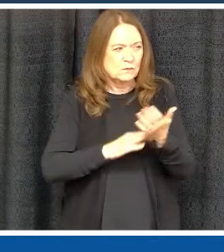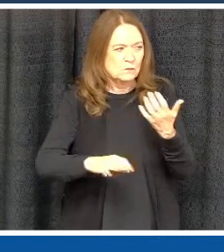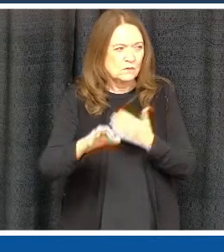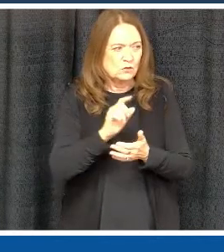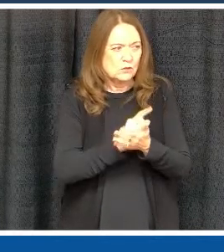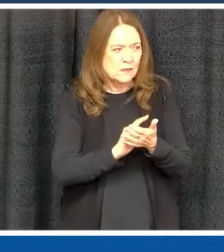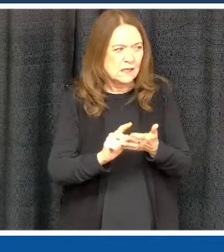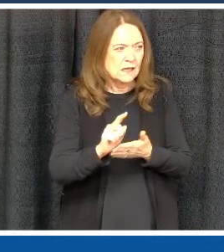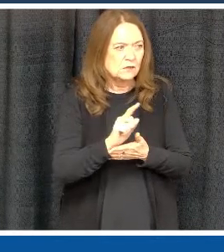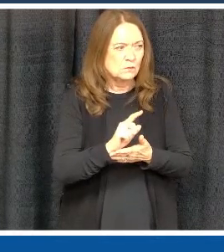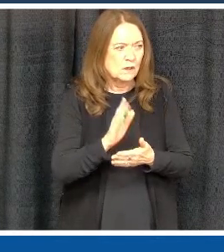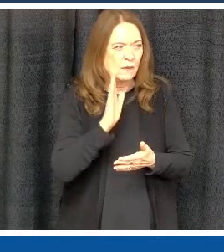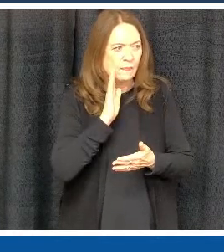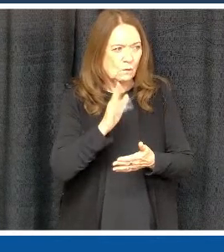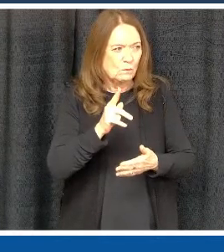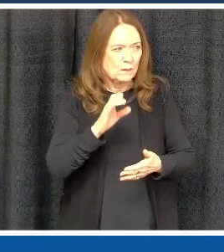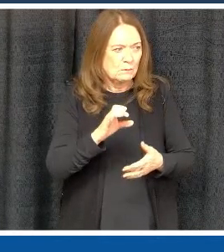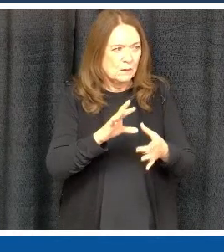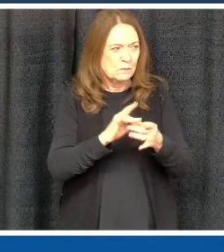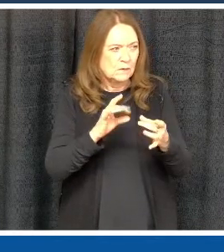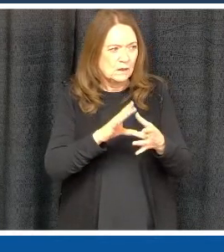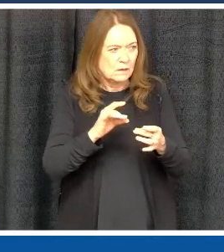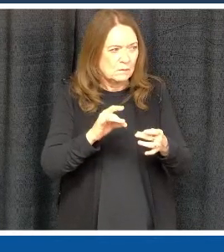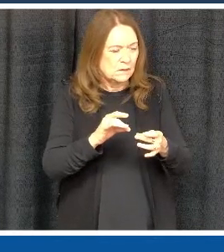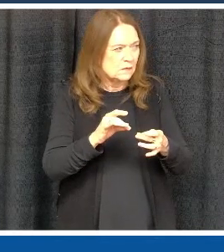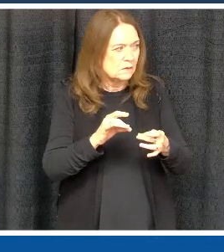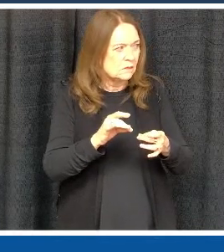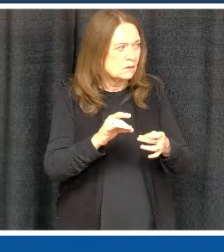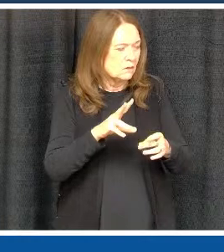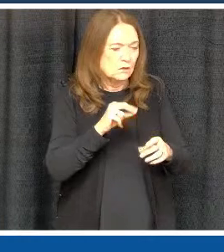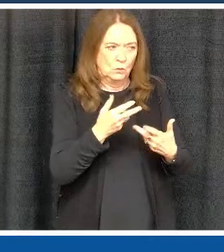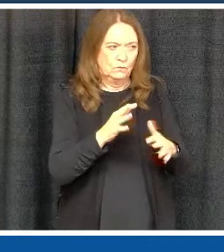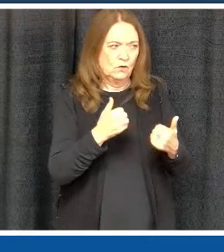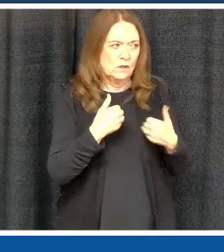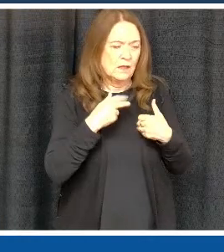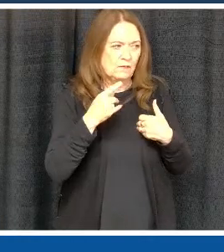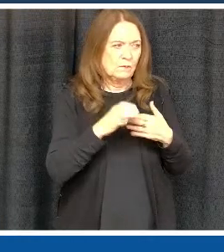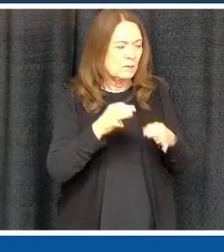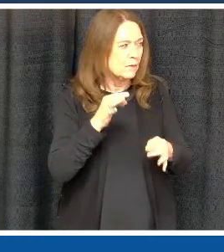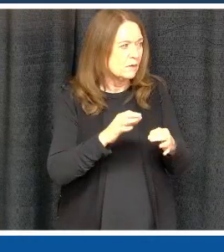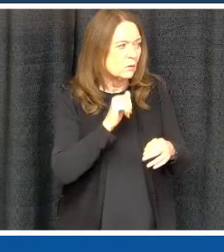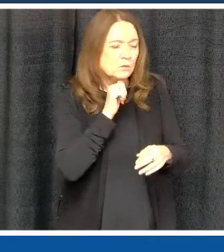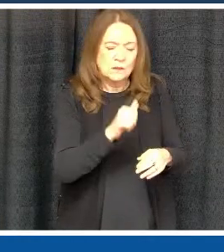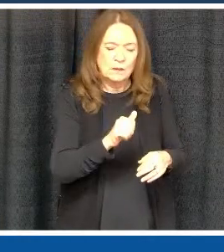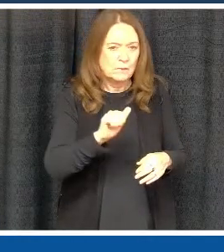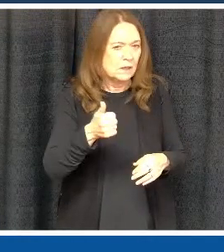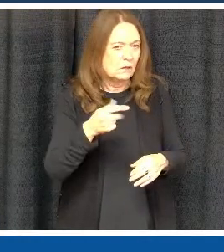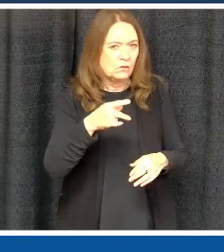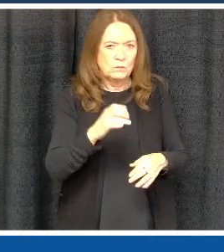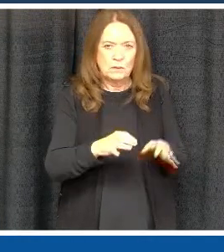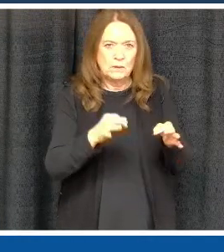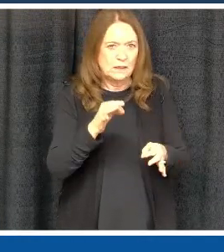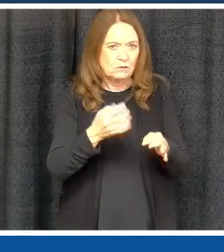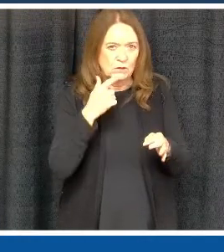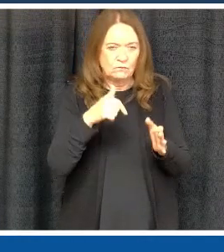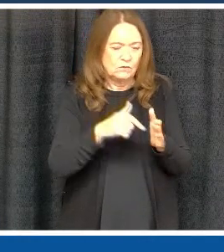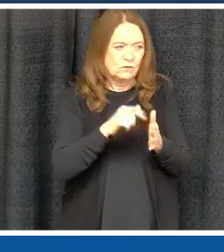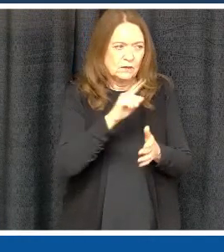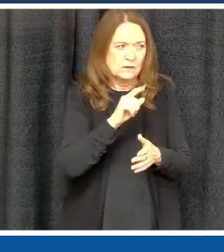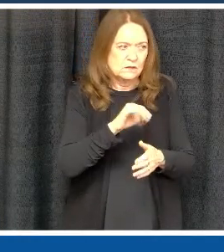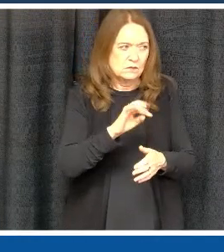week, there will be public comments on this item. No, we've already had the public hearing. There will not be another public hearing for this zoning